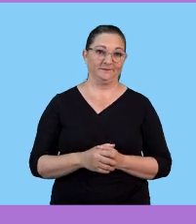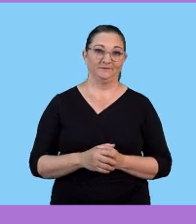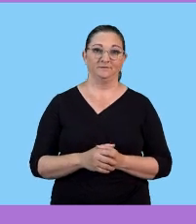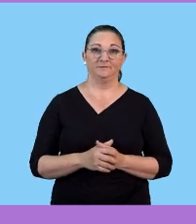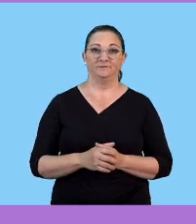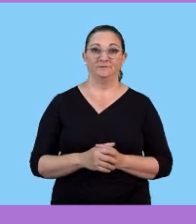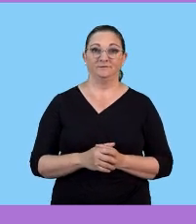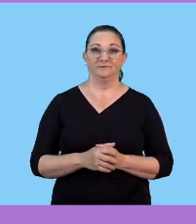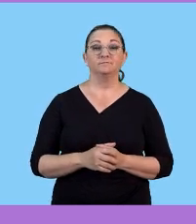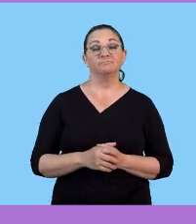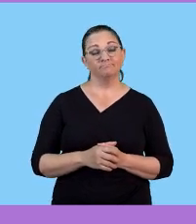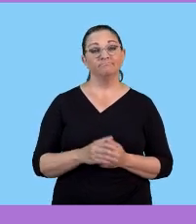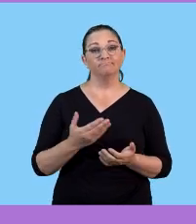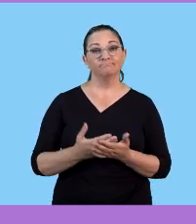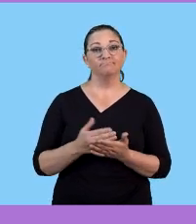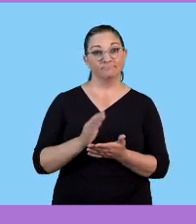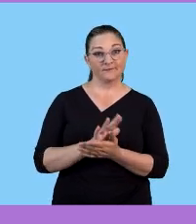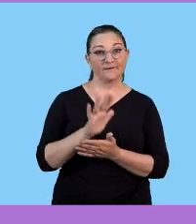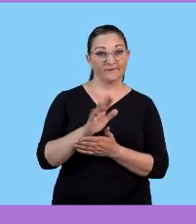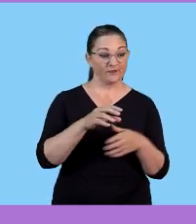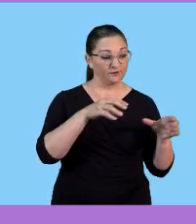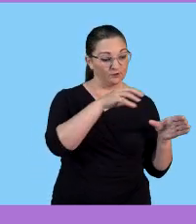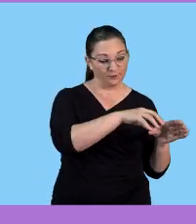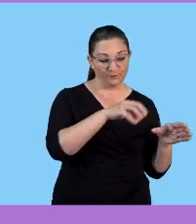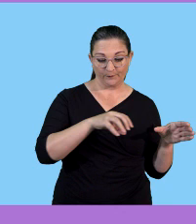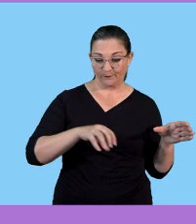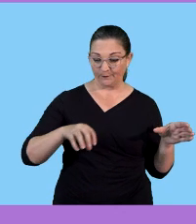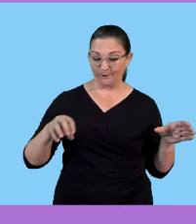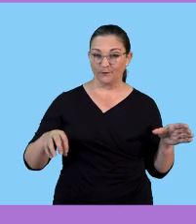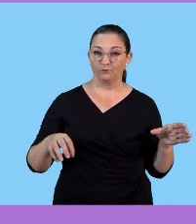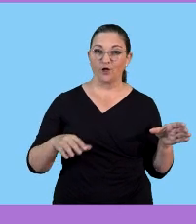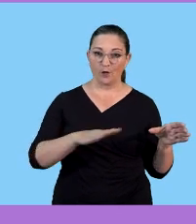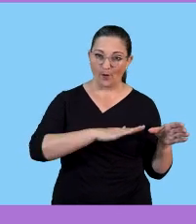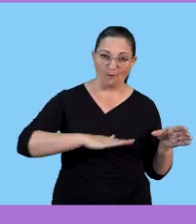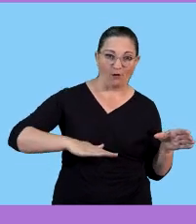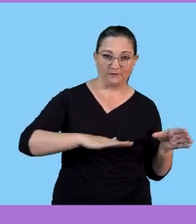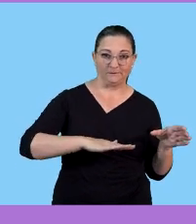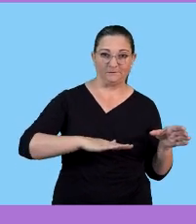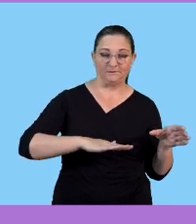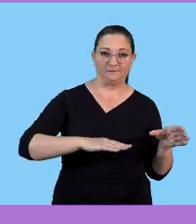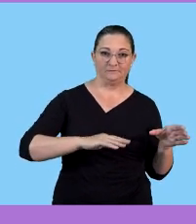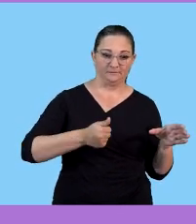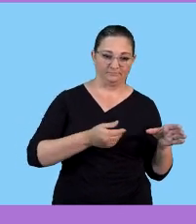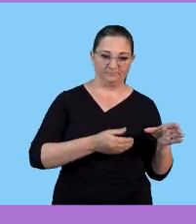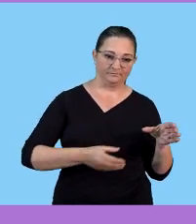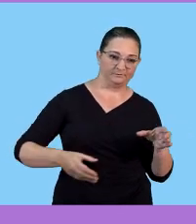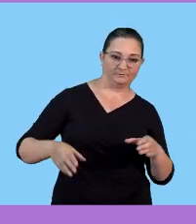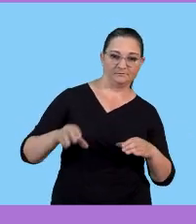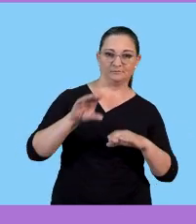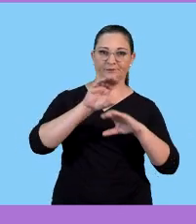at the bottom of the box. And then, of course, we've got a height of 2. Therefore, total amount of tins